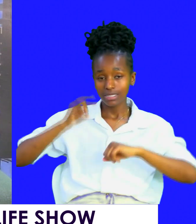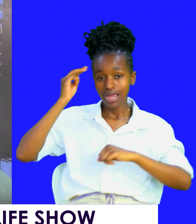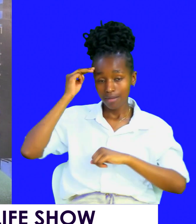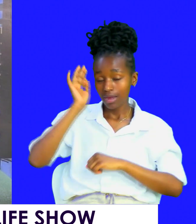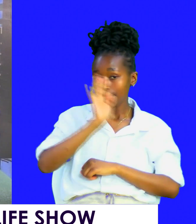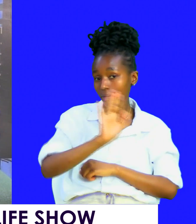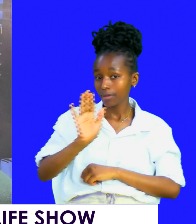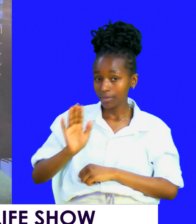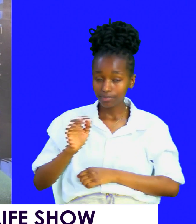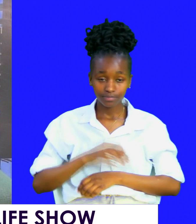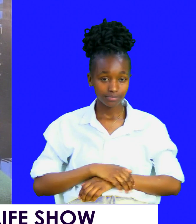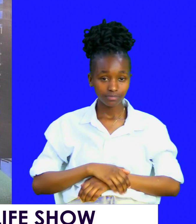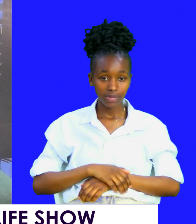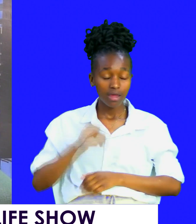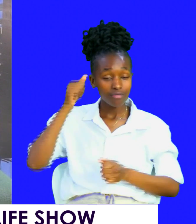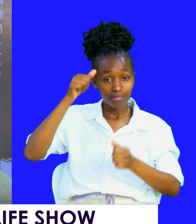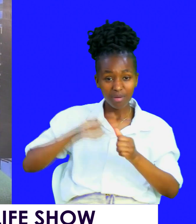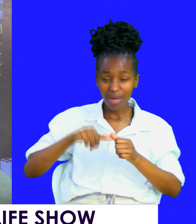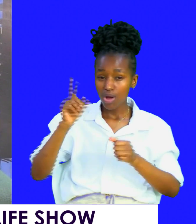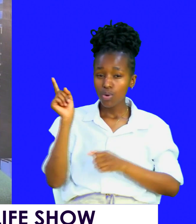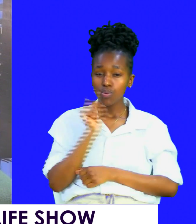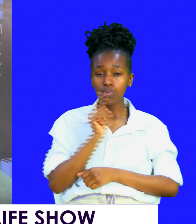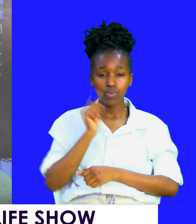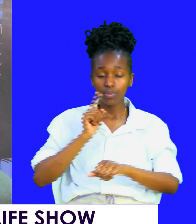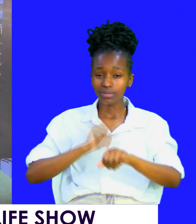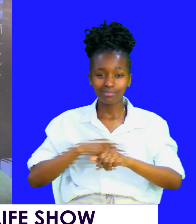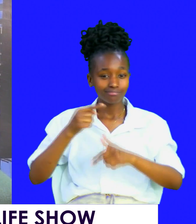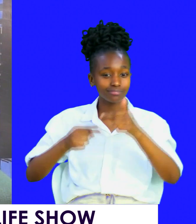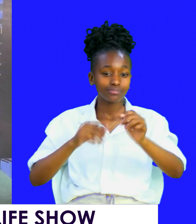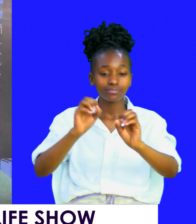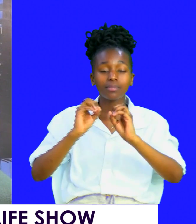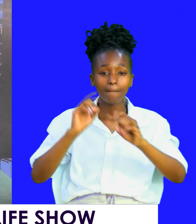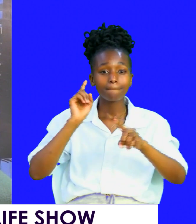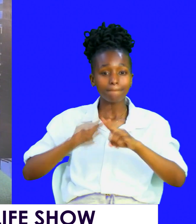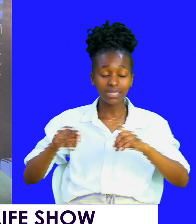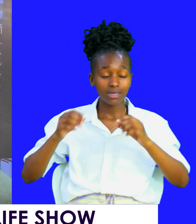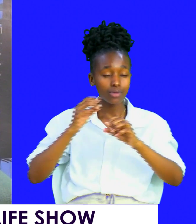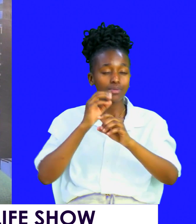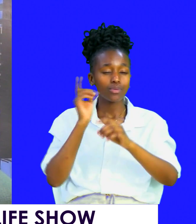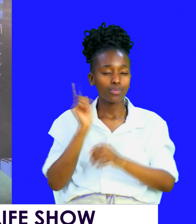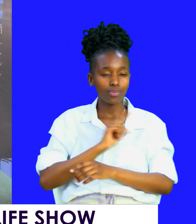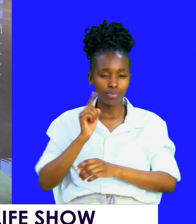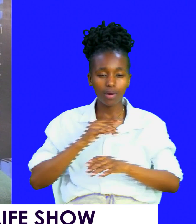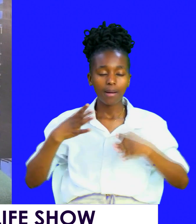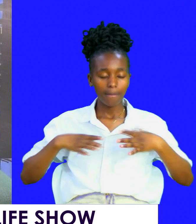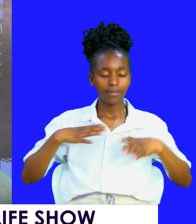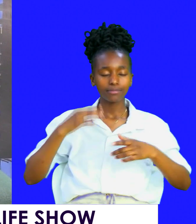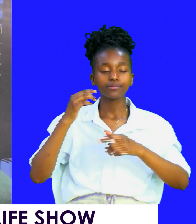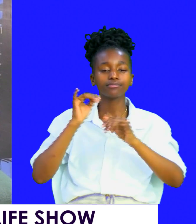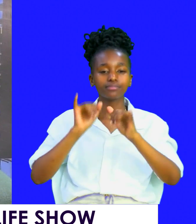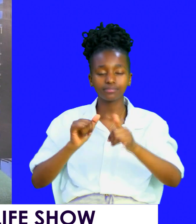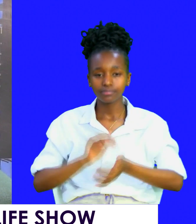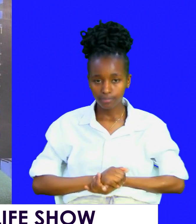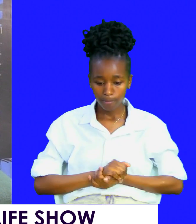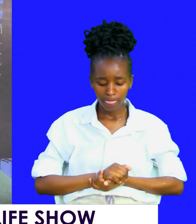times don't last, but tough people last. We need tough people in our country today. Where are